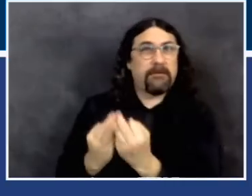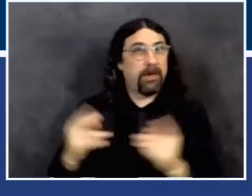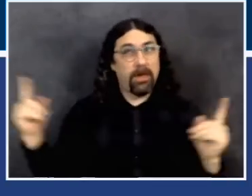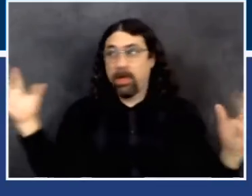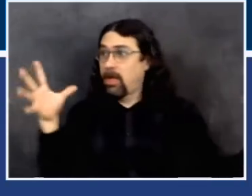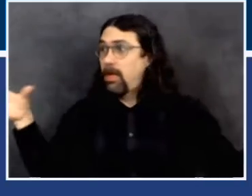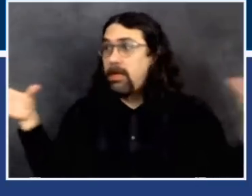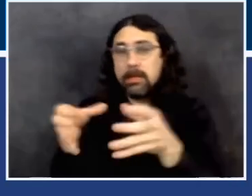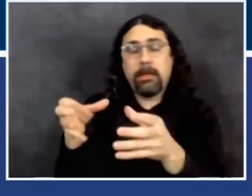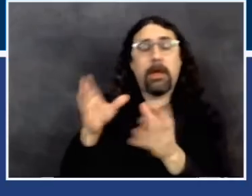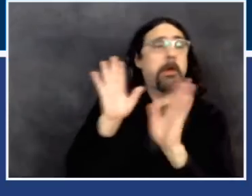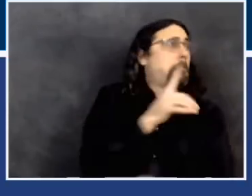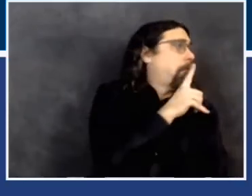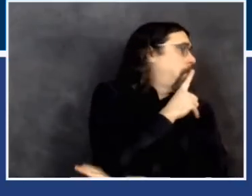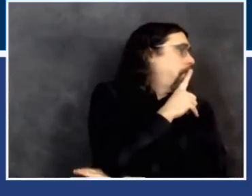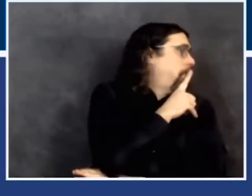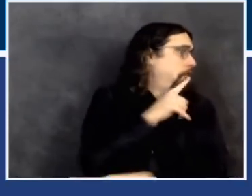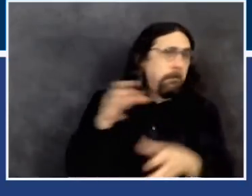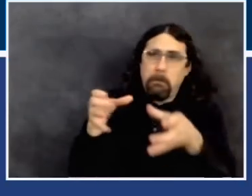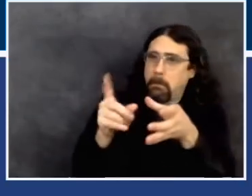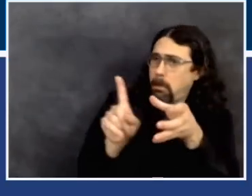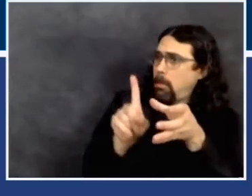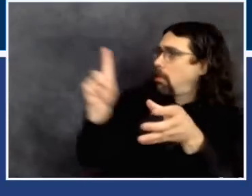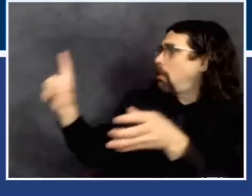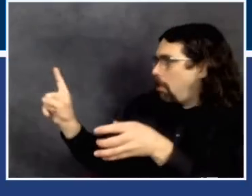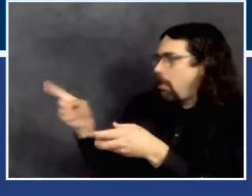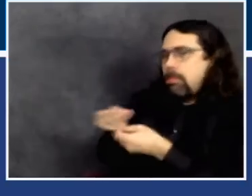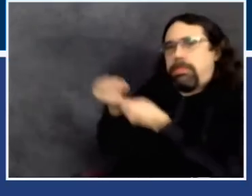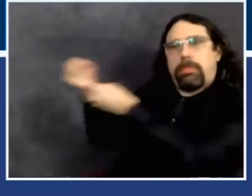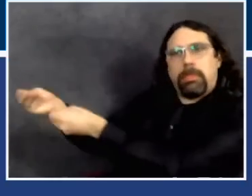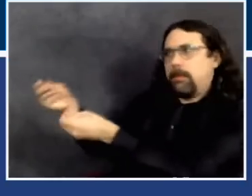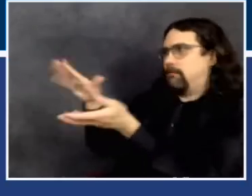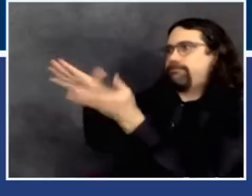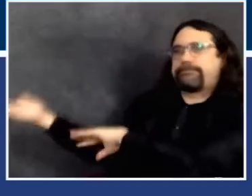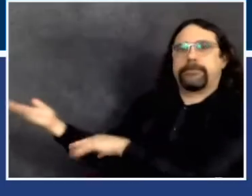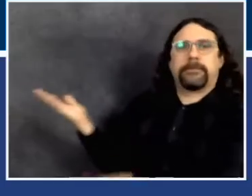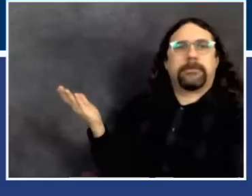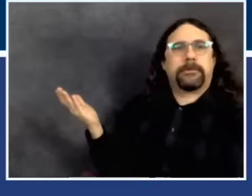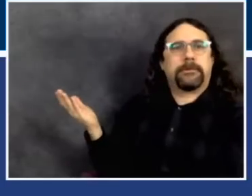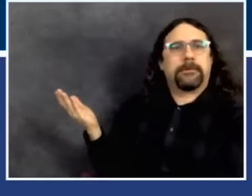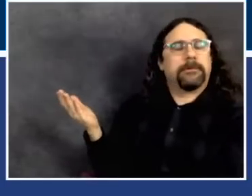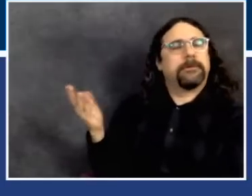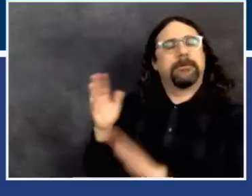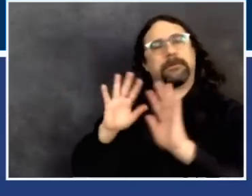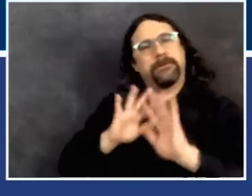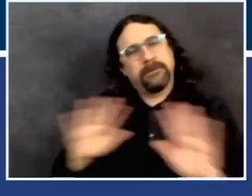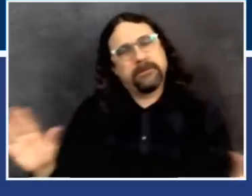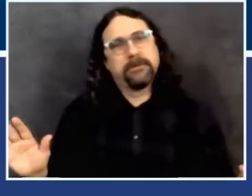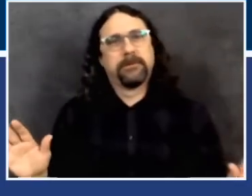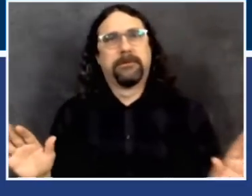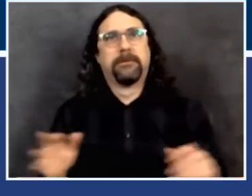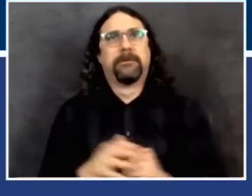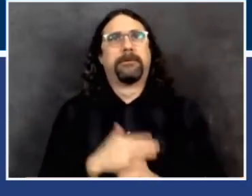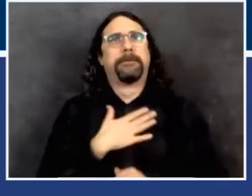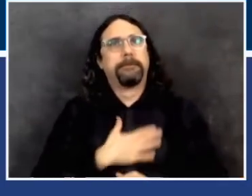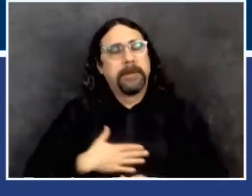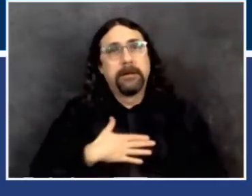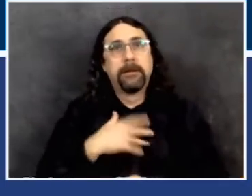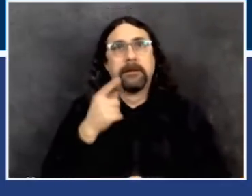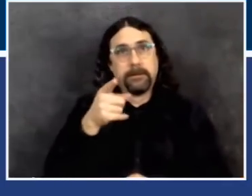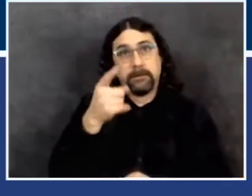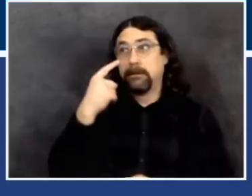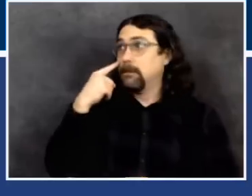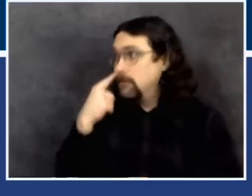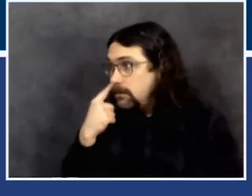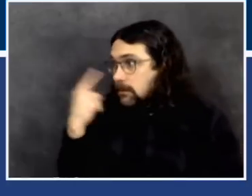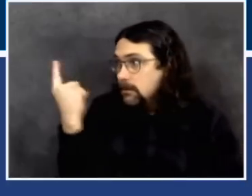ignore social distancing. So there's something very easy you can do. Of course, at any point you can call 311, just call in what you see.